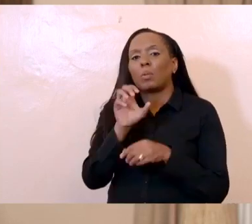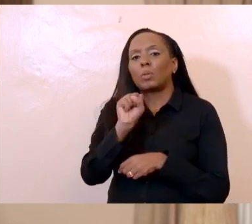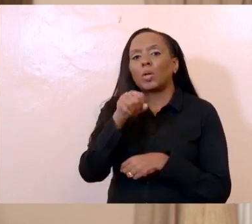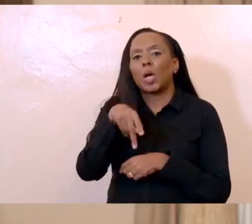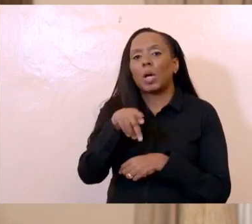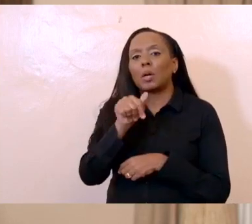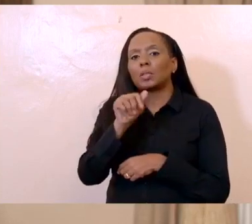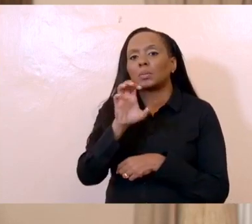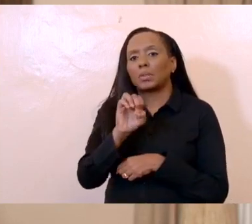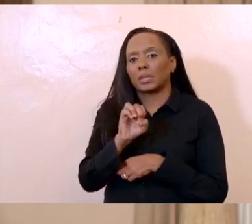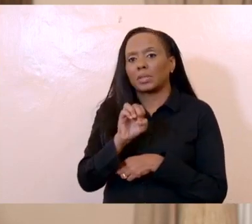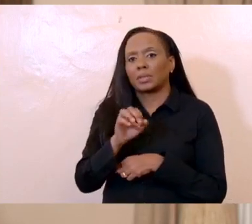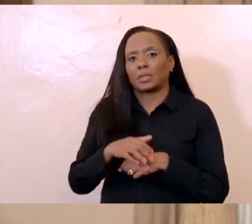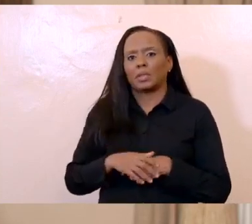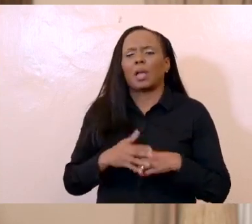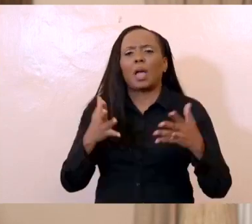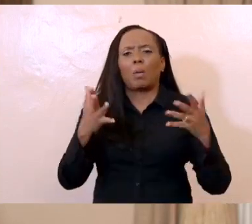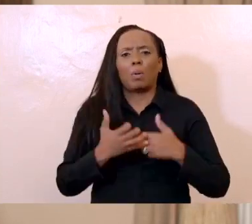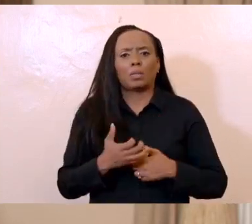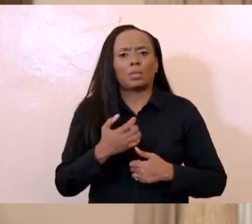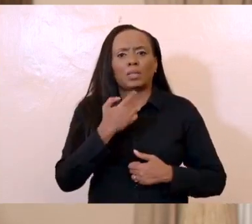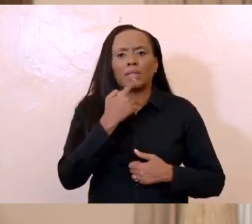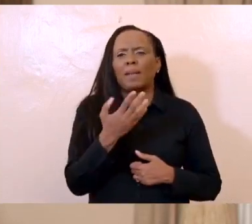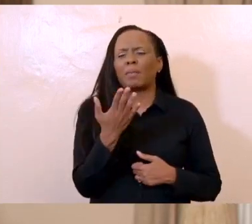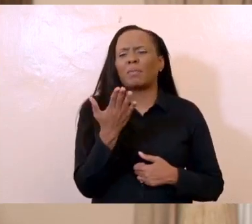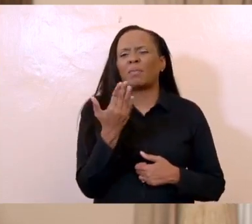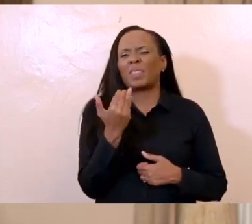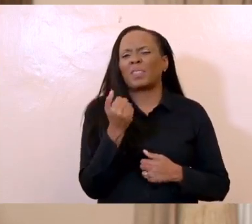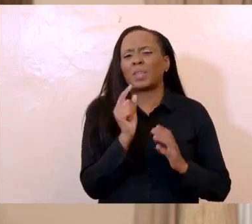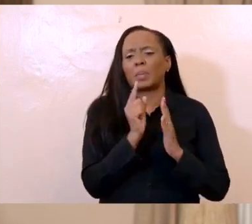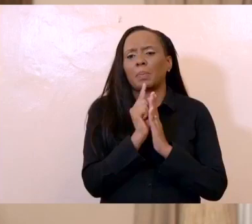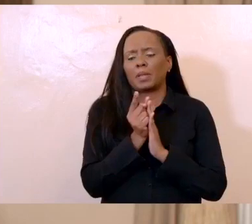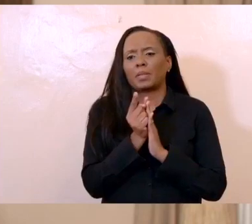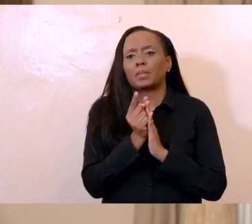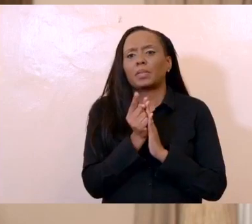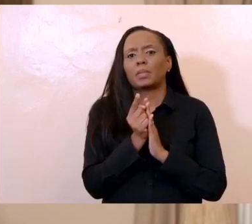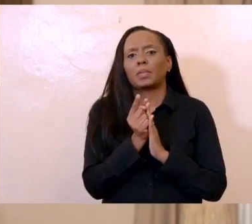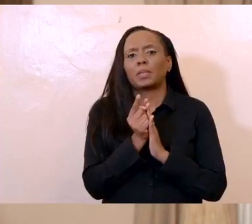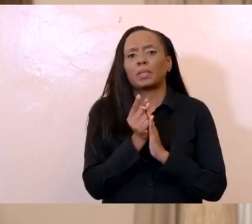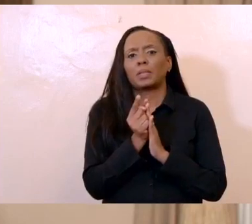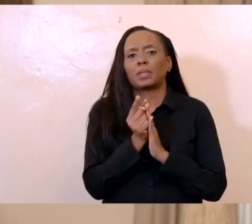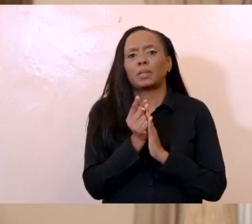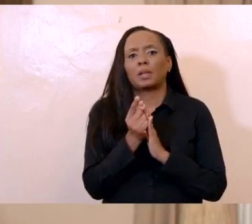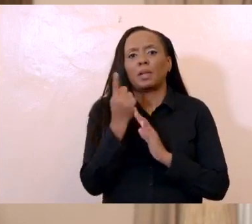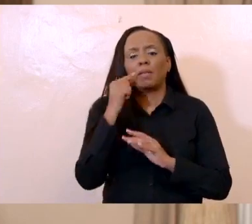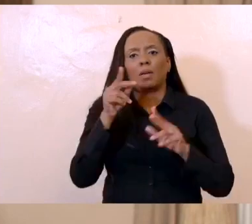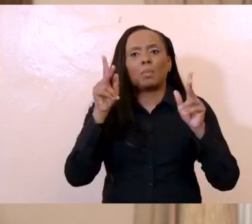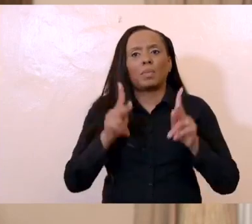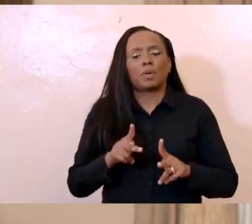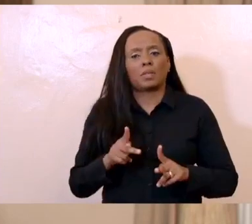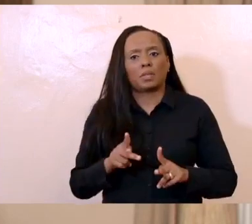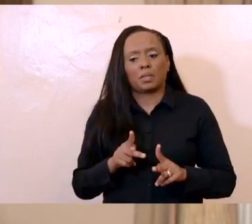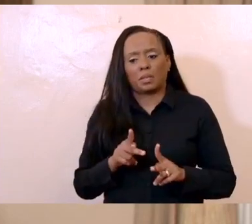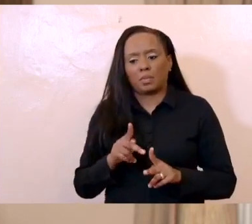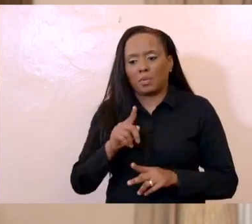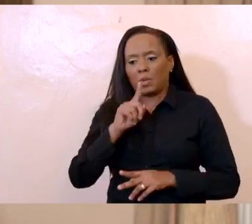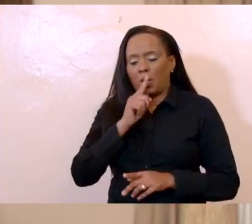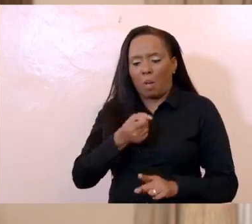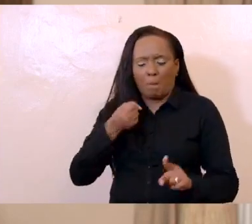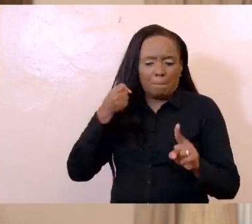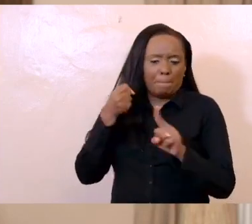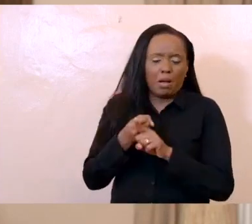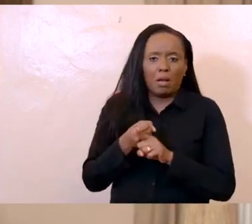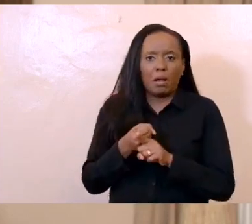time. And usually it's 15 minutes or more for someone to be determined to be a primary contact in